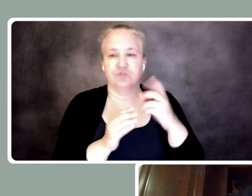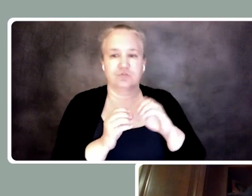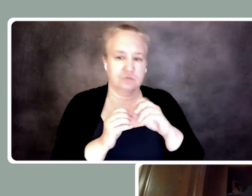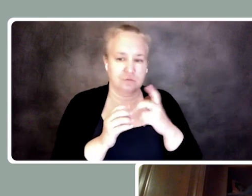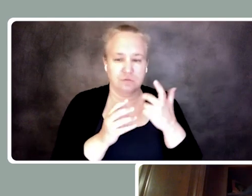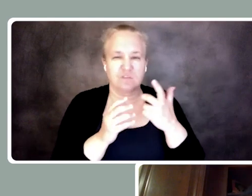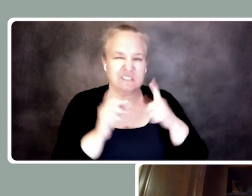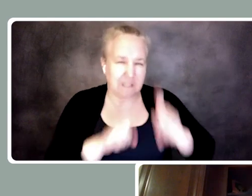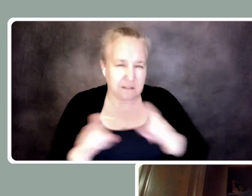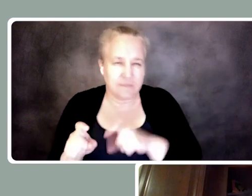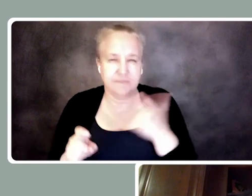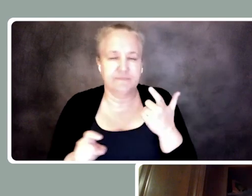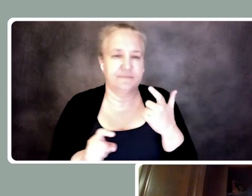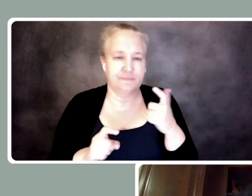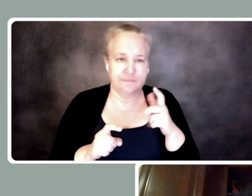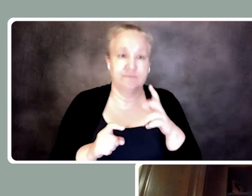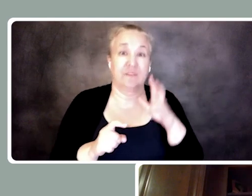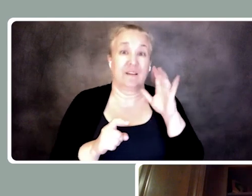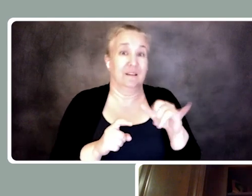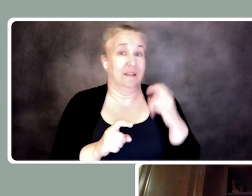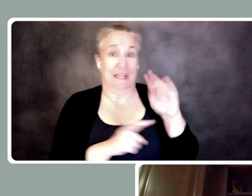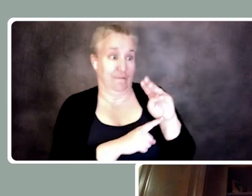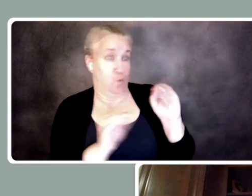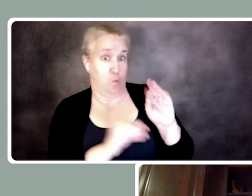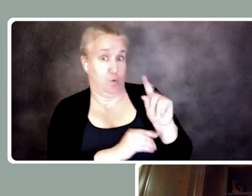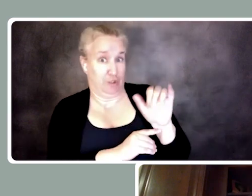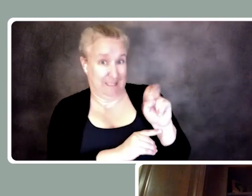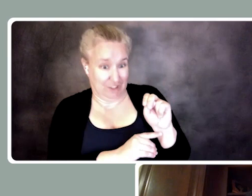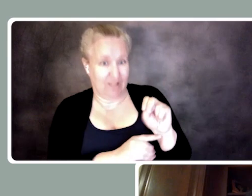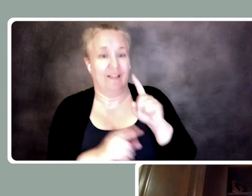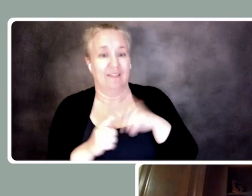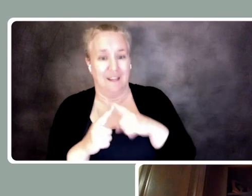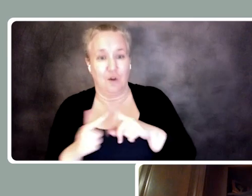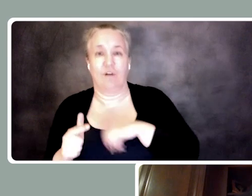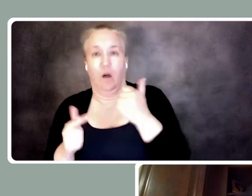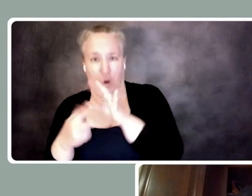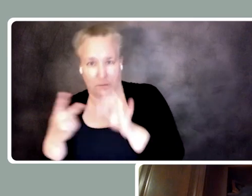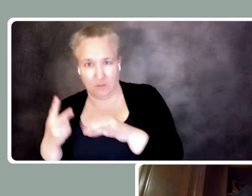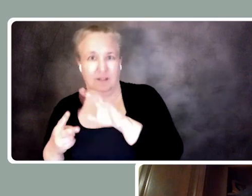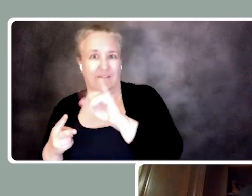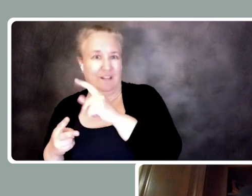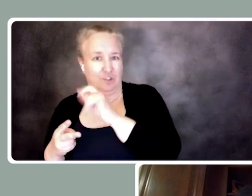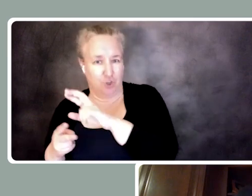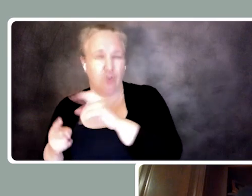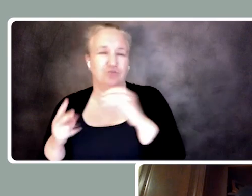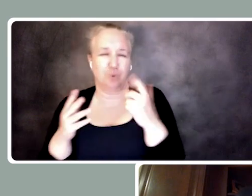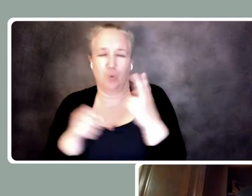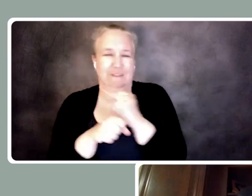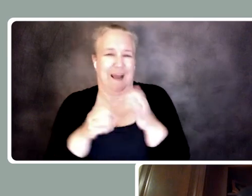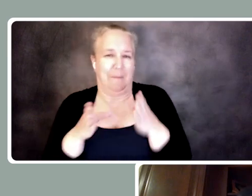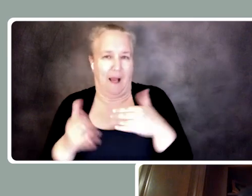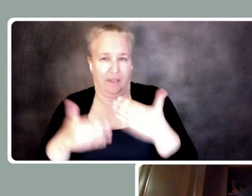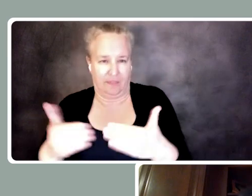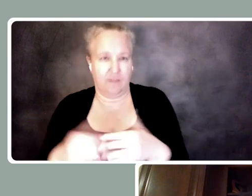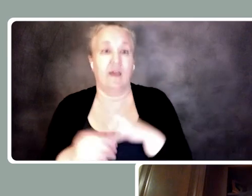drug. And if that mutation is not there, then Afinitor is a very good drug. So, you kind of use that path to do. And the